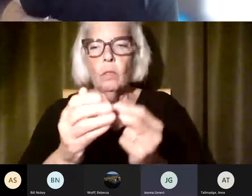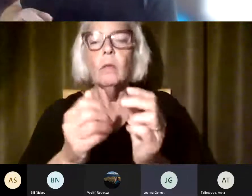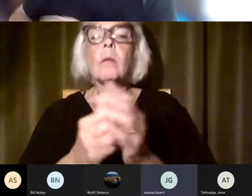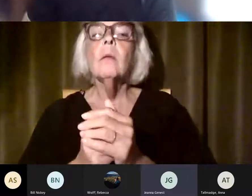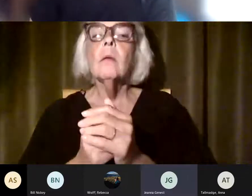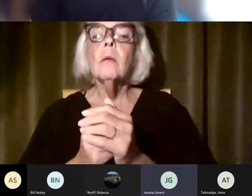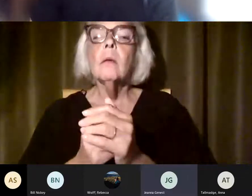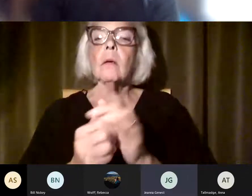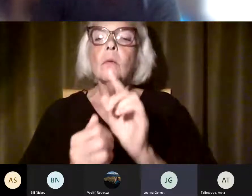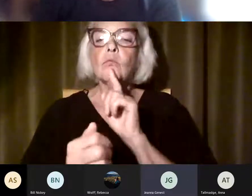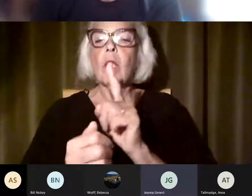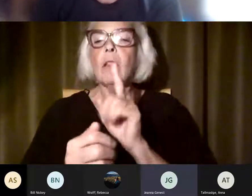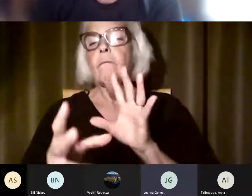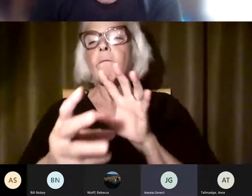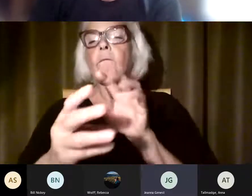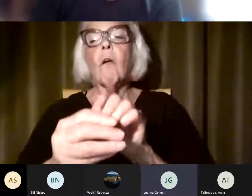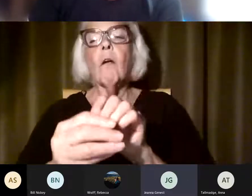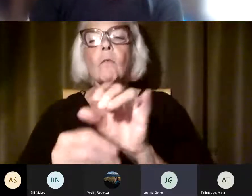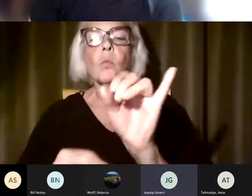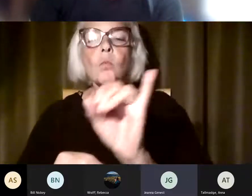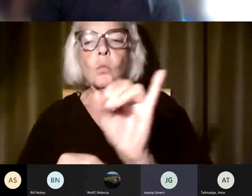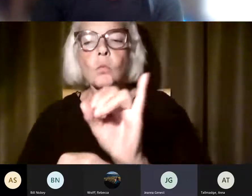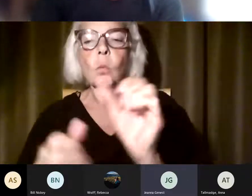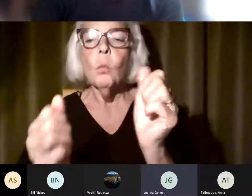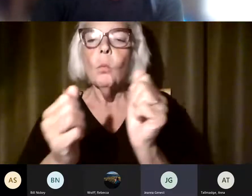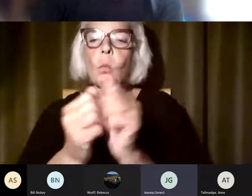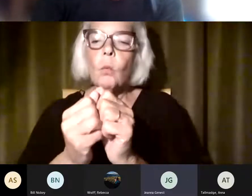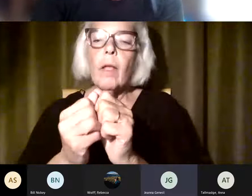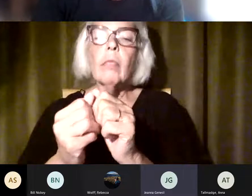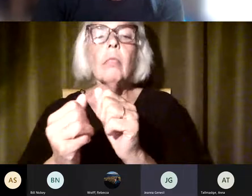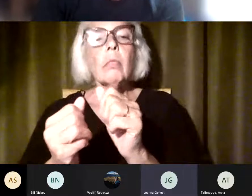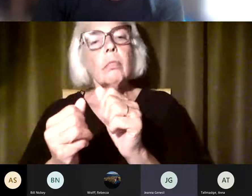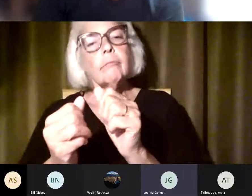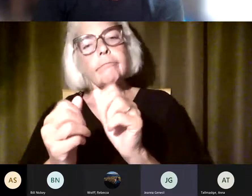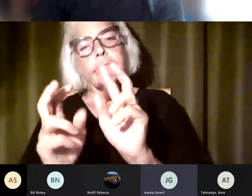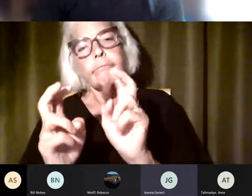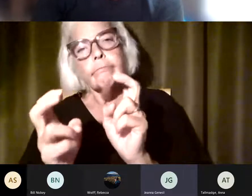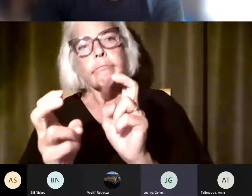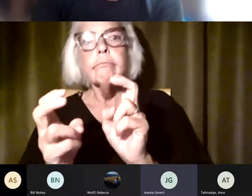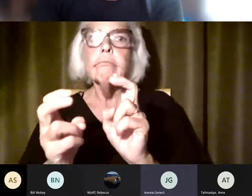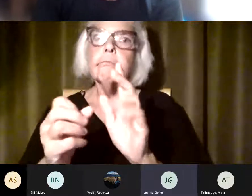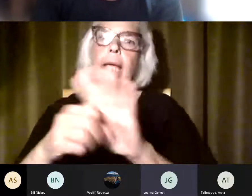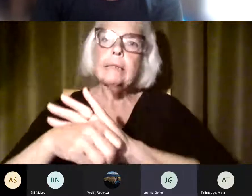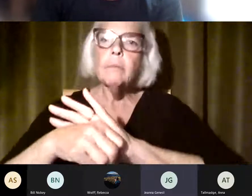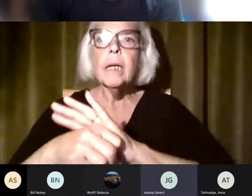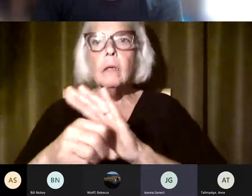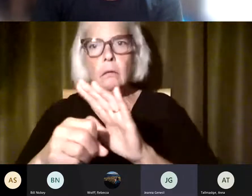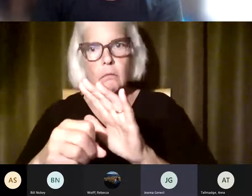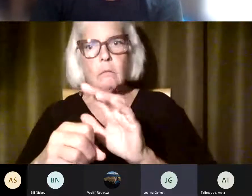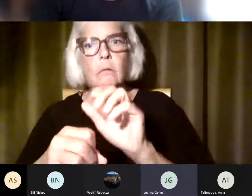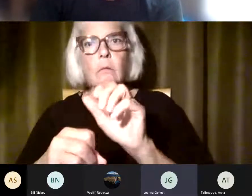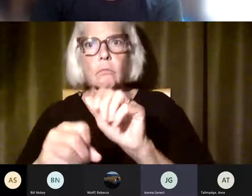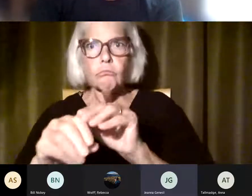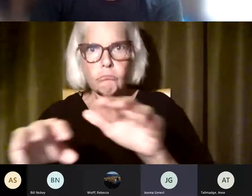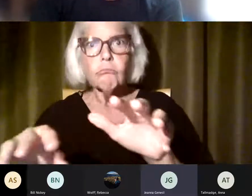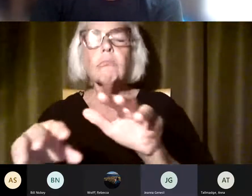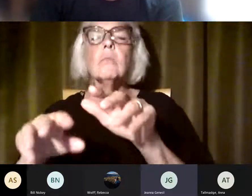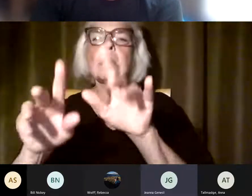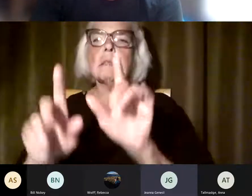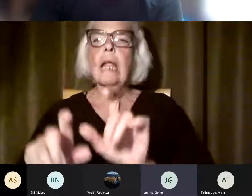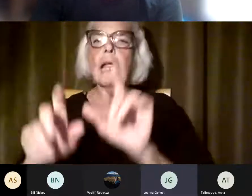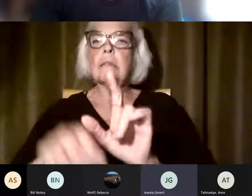on in the pandemic as part of some of the testing clinics and following up